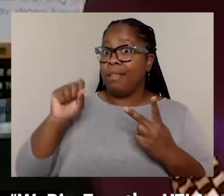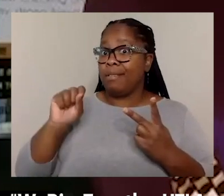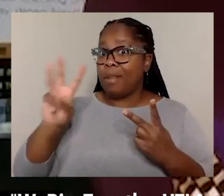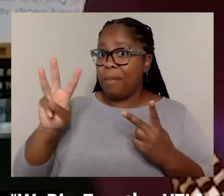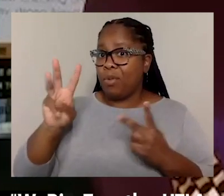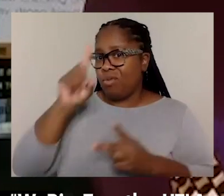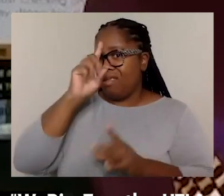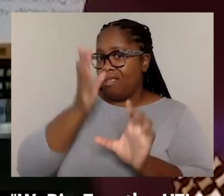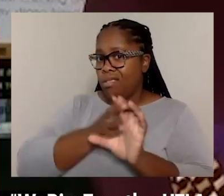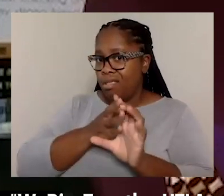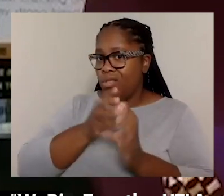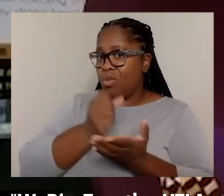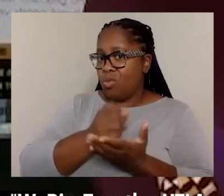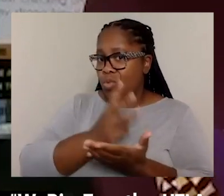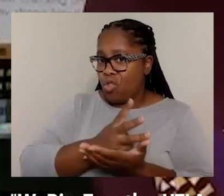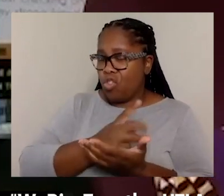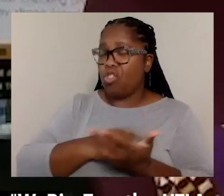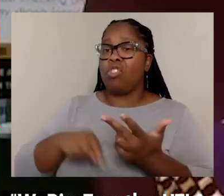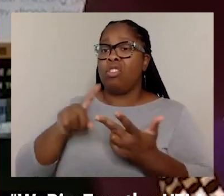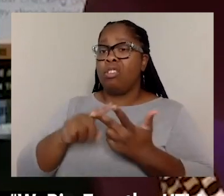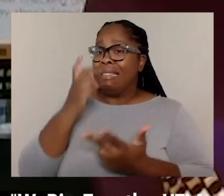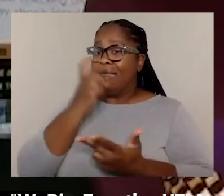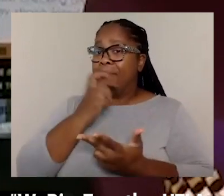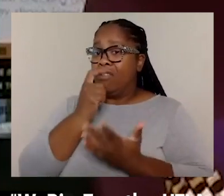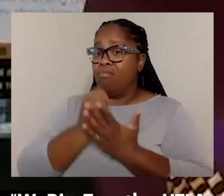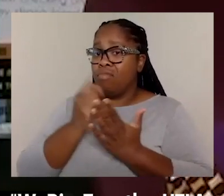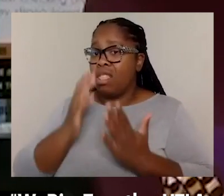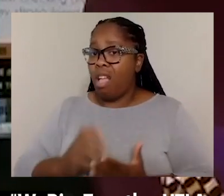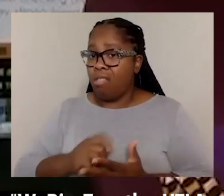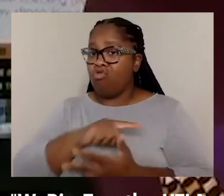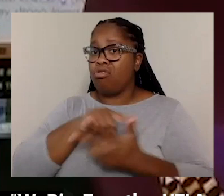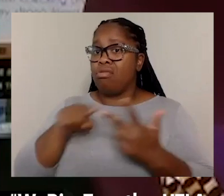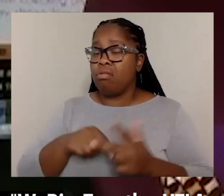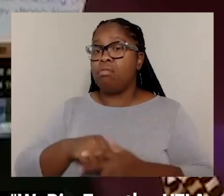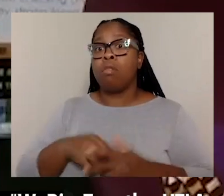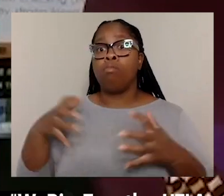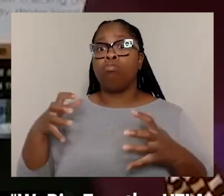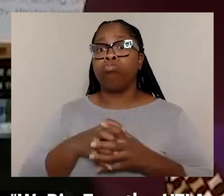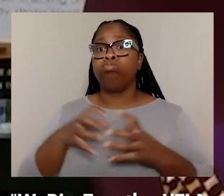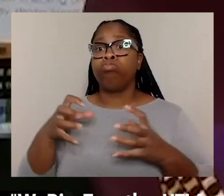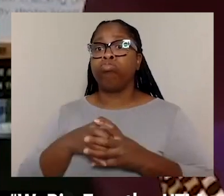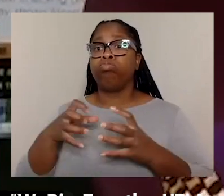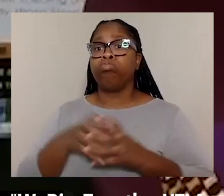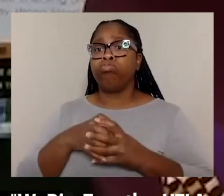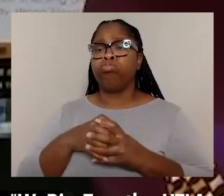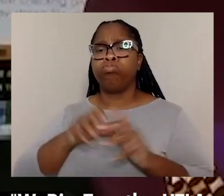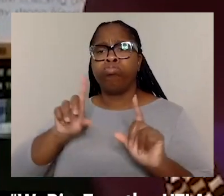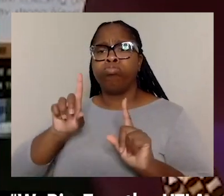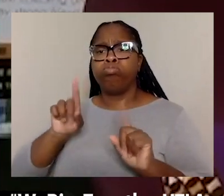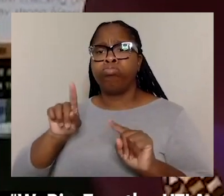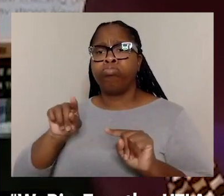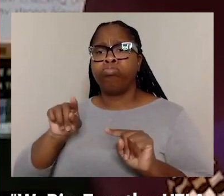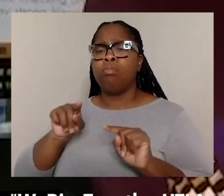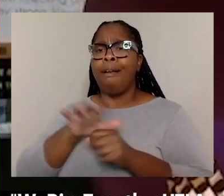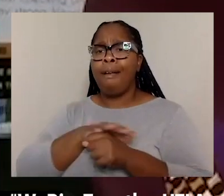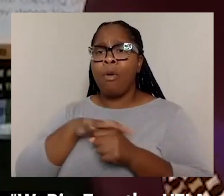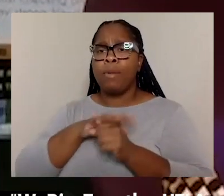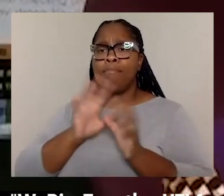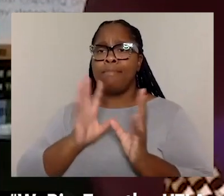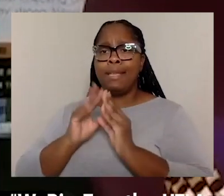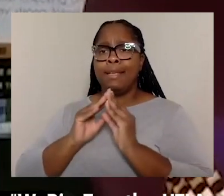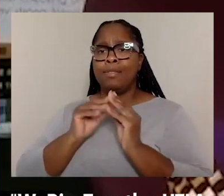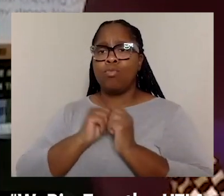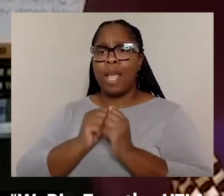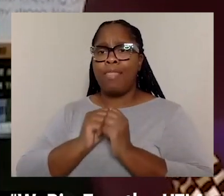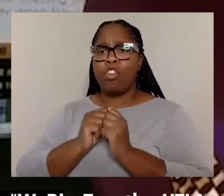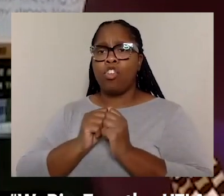and speech pathologists. They meet and go to area meetings together. They keep everyone informed